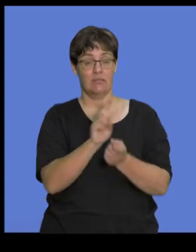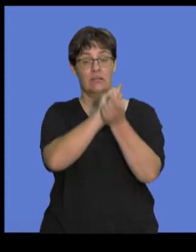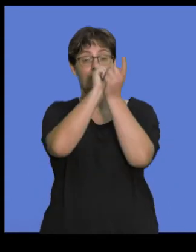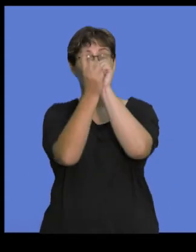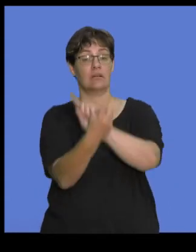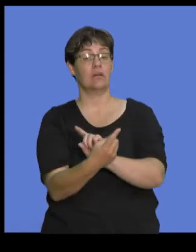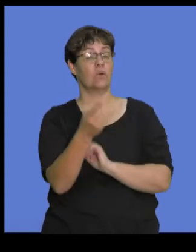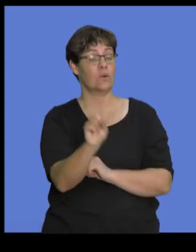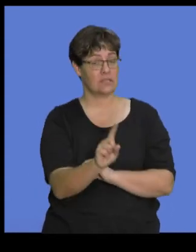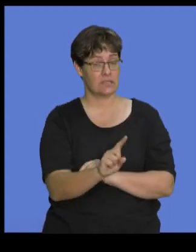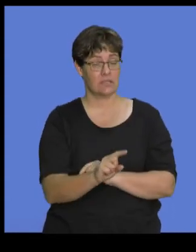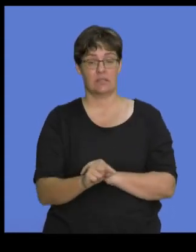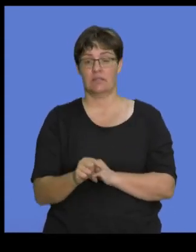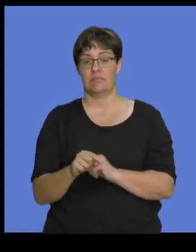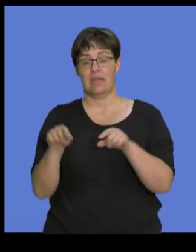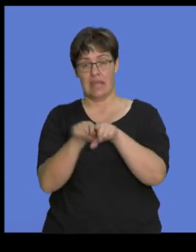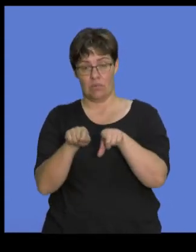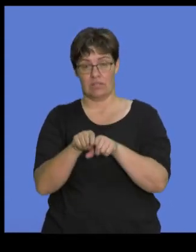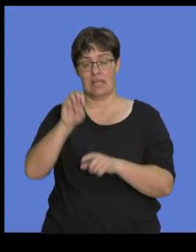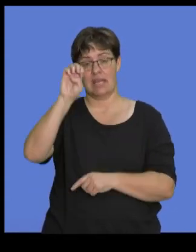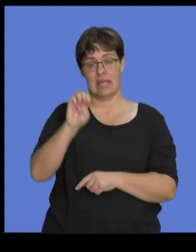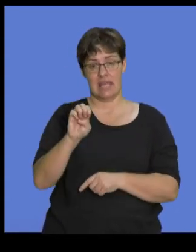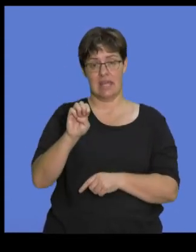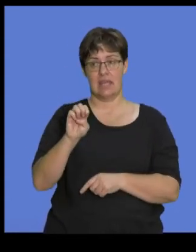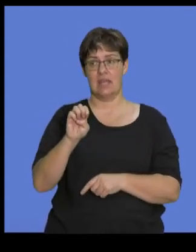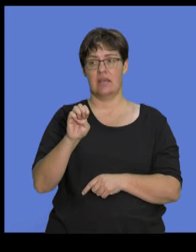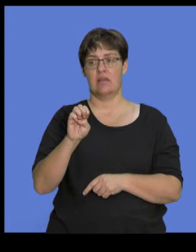becomes equals to E due to